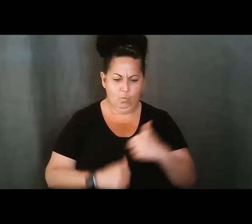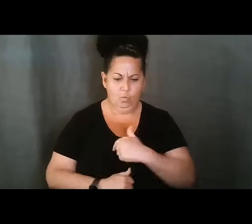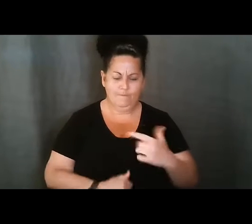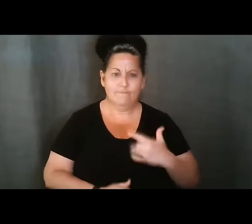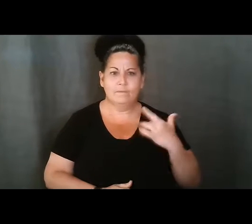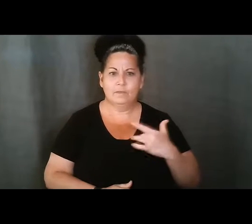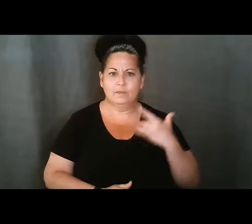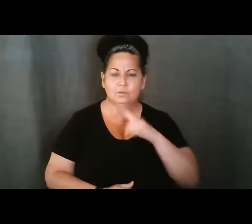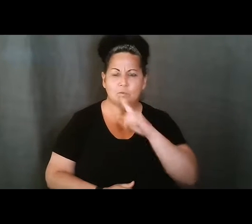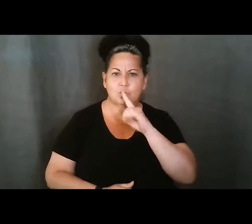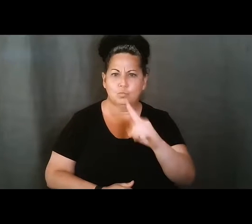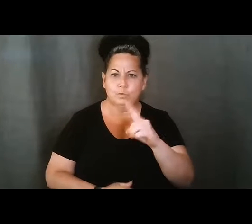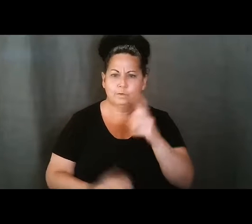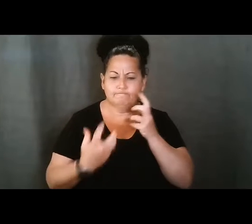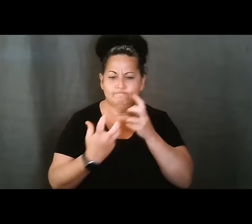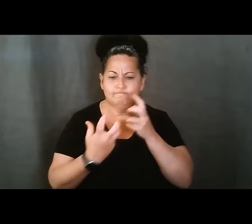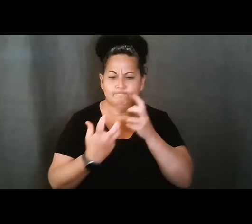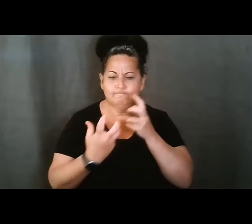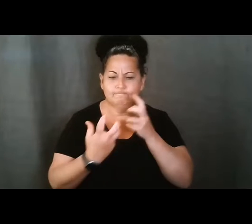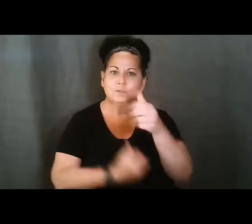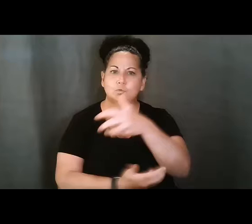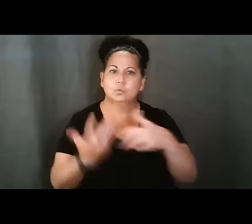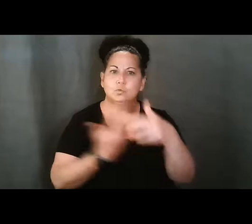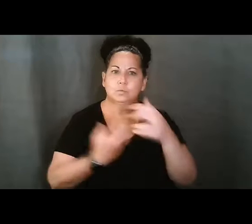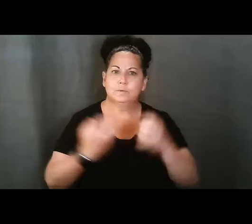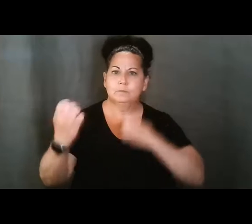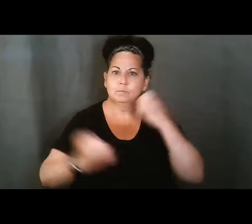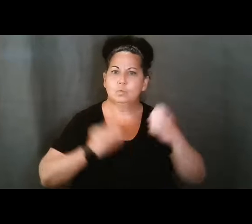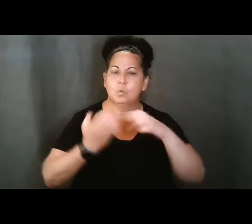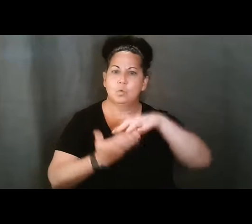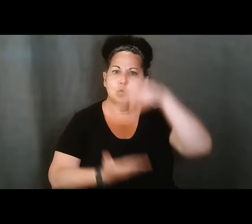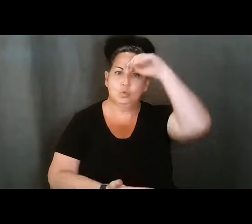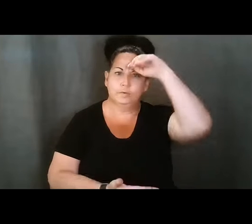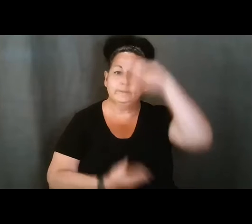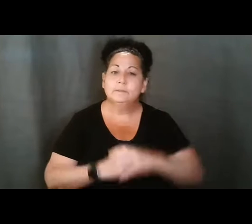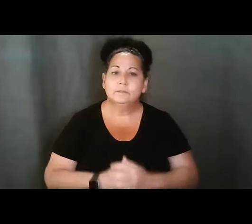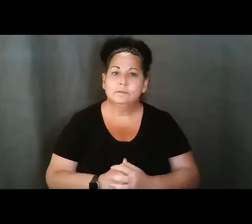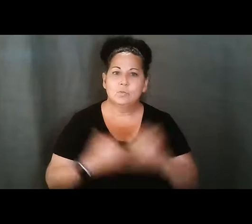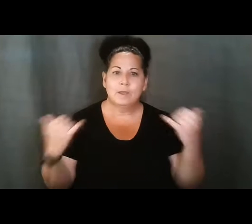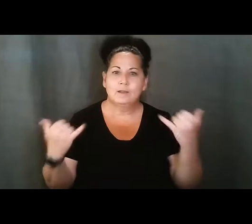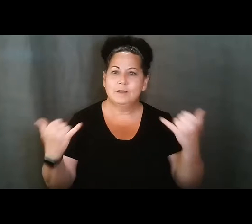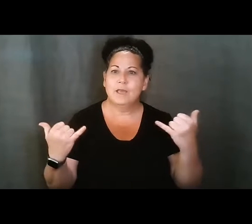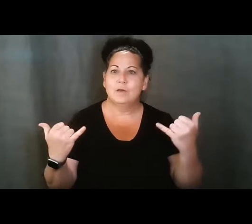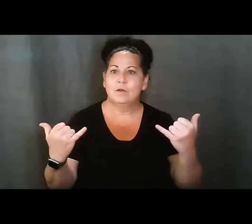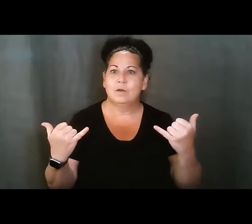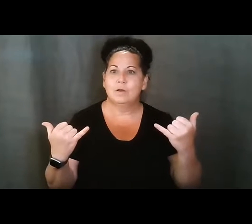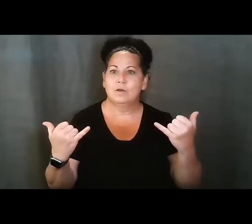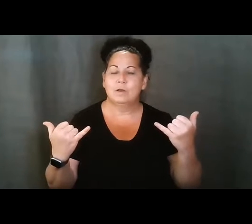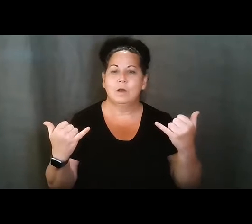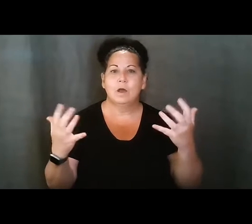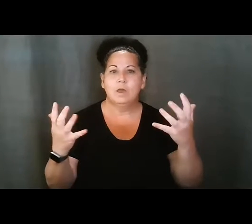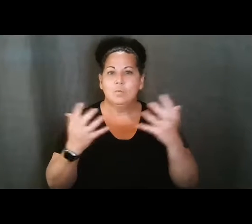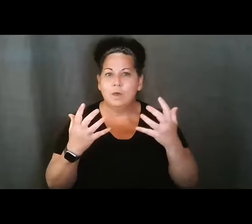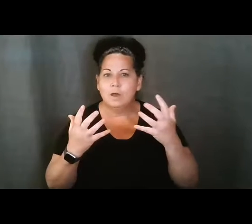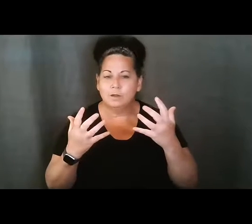with social emotional learning. So at this time, I would like to pose the